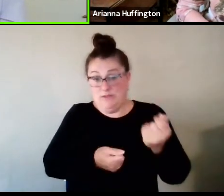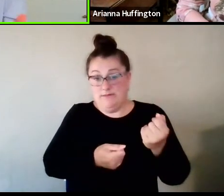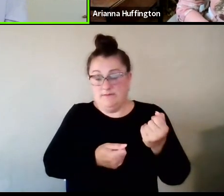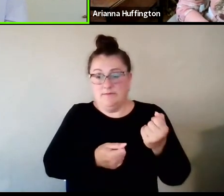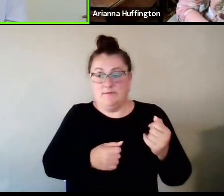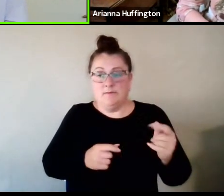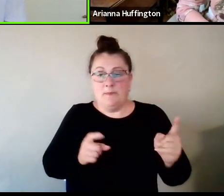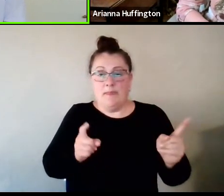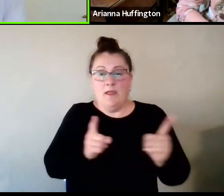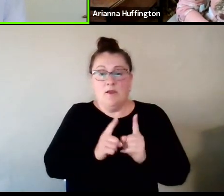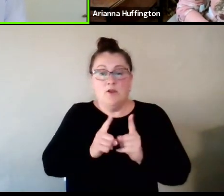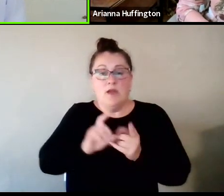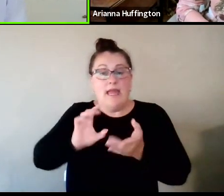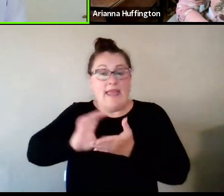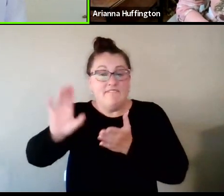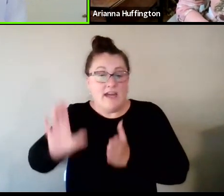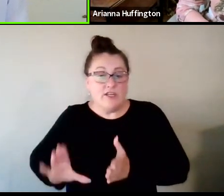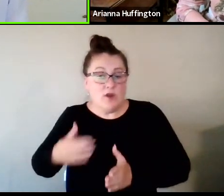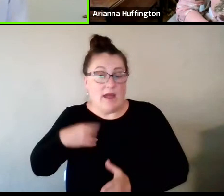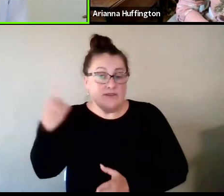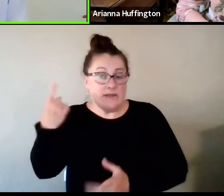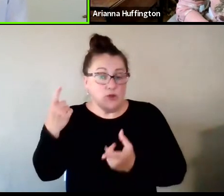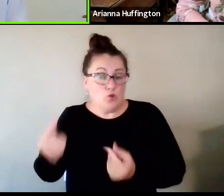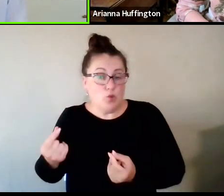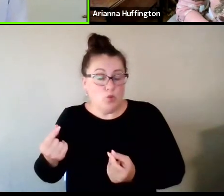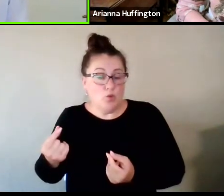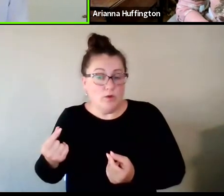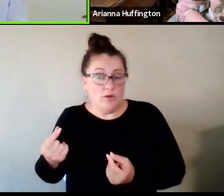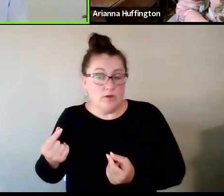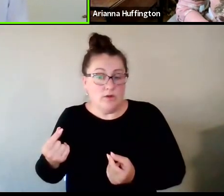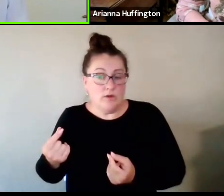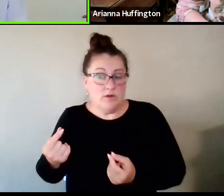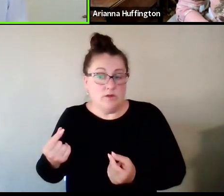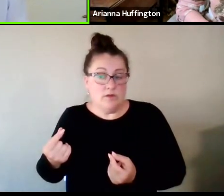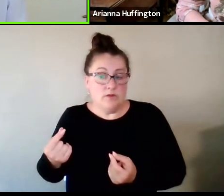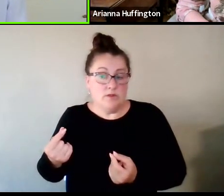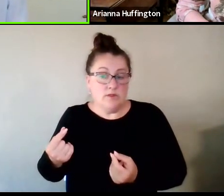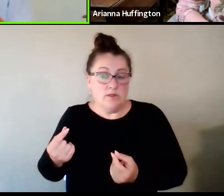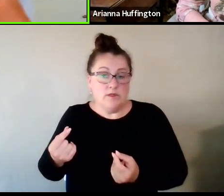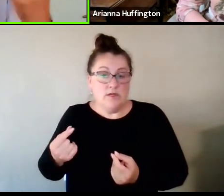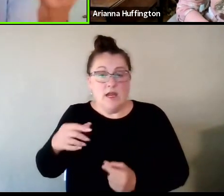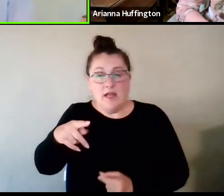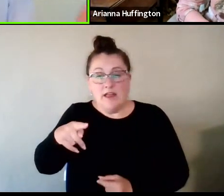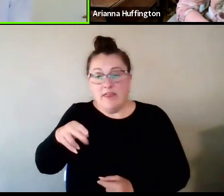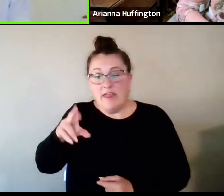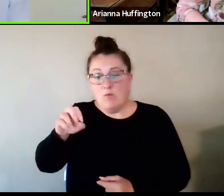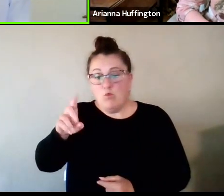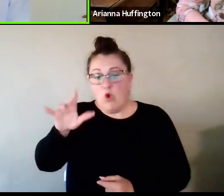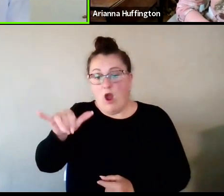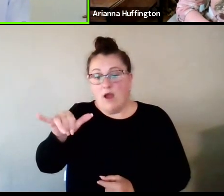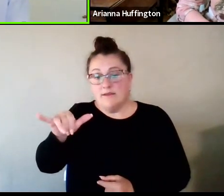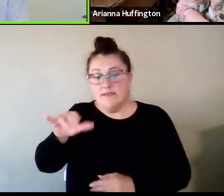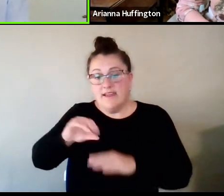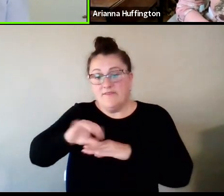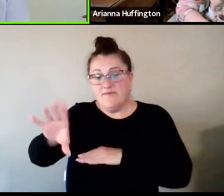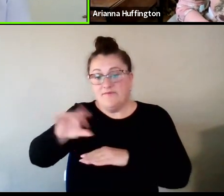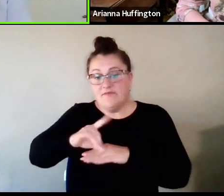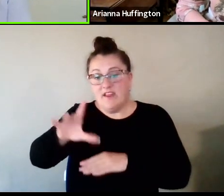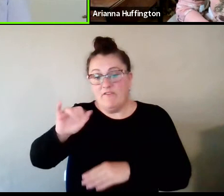I think investors also have something to do. The proxy advisory firms, you know, ISS and Glass